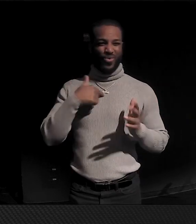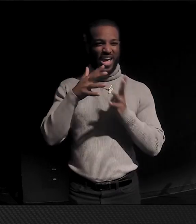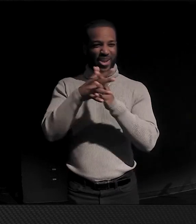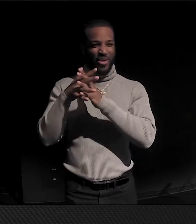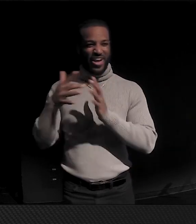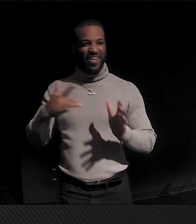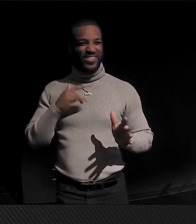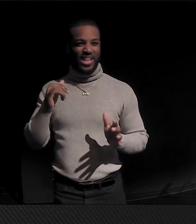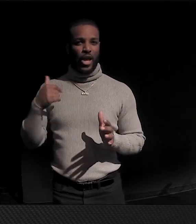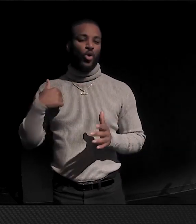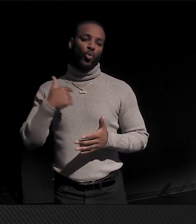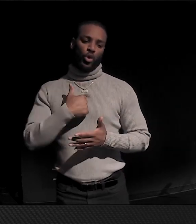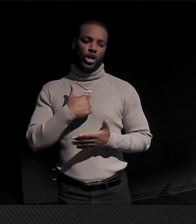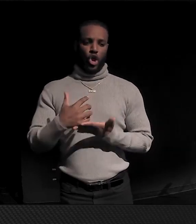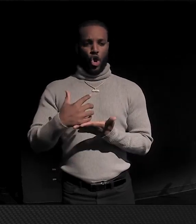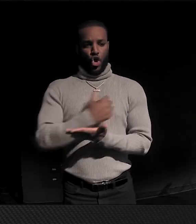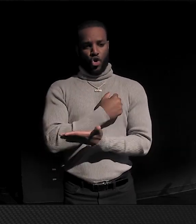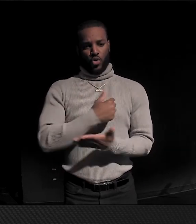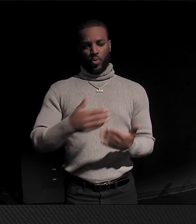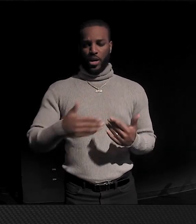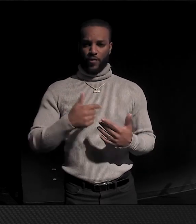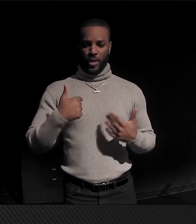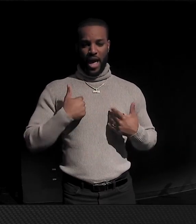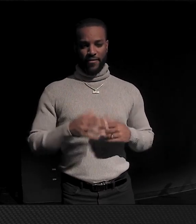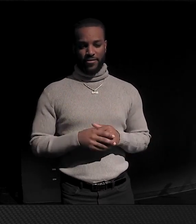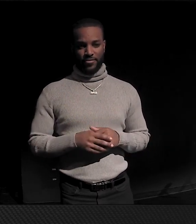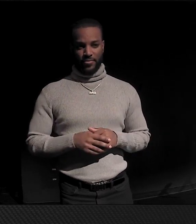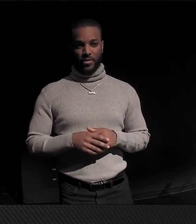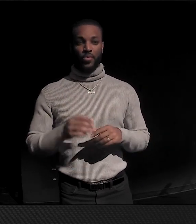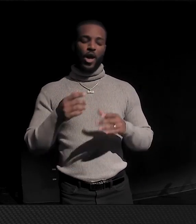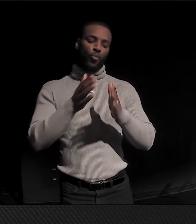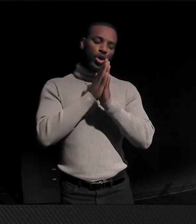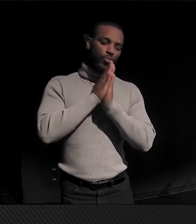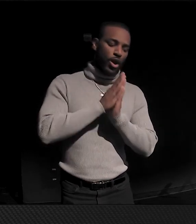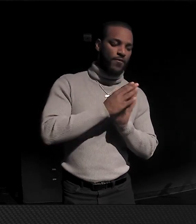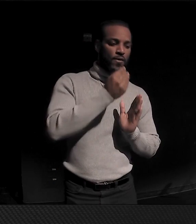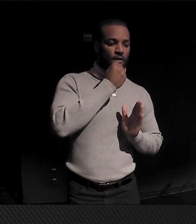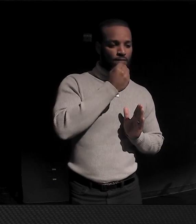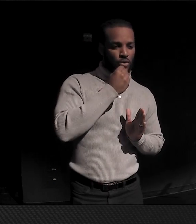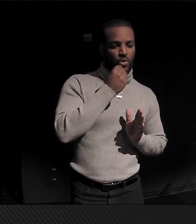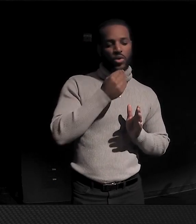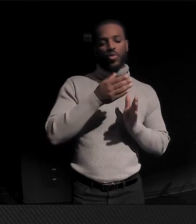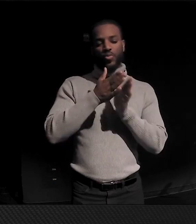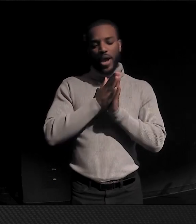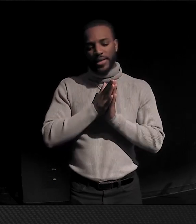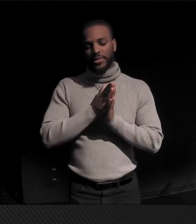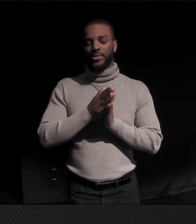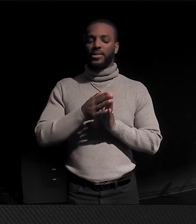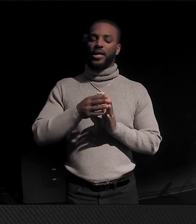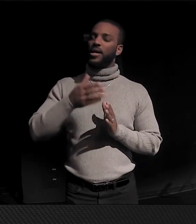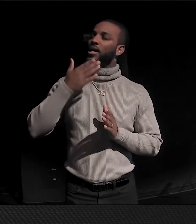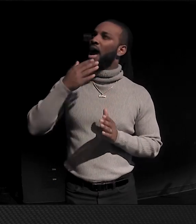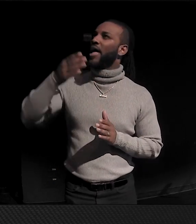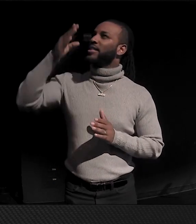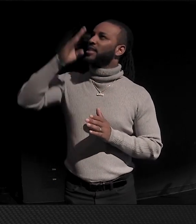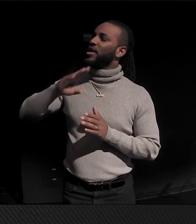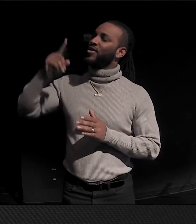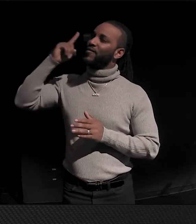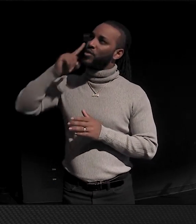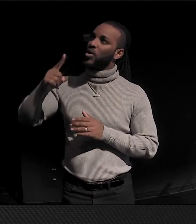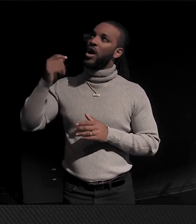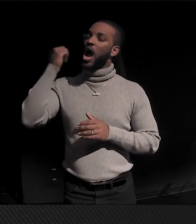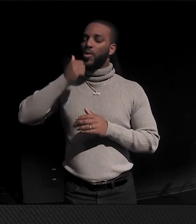feel like we earned what we've got. When we pray over meals, when we pray saying, God, daily bread prayers, we're saying, you're the one that provided